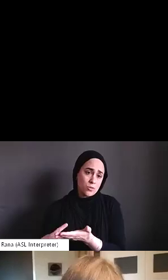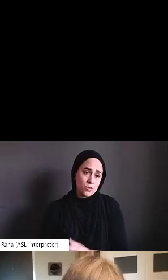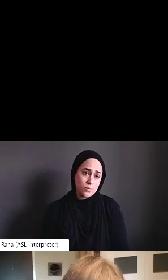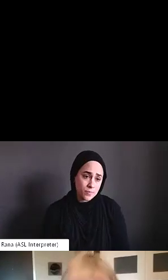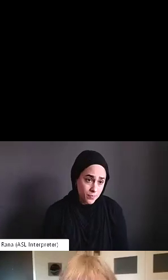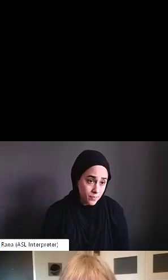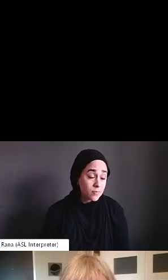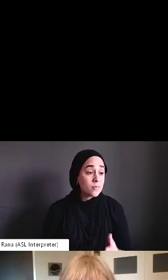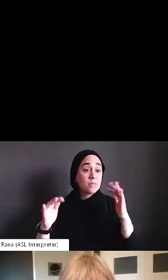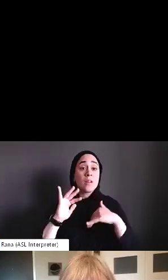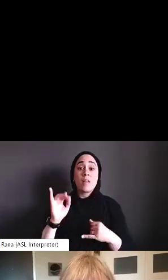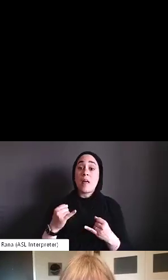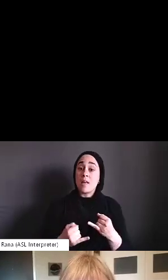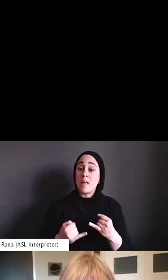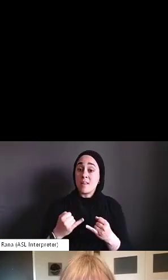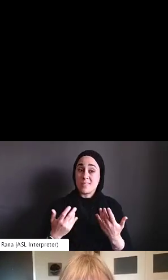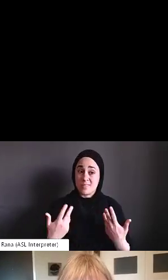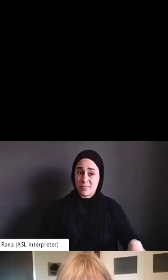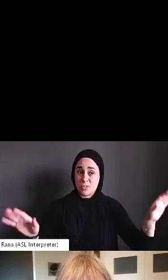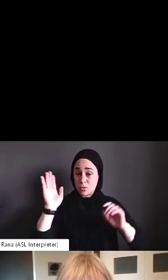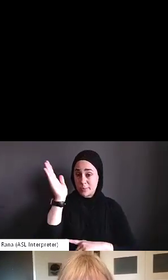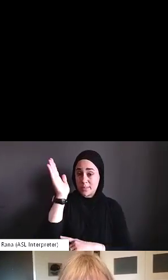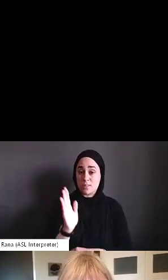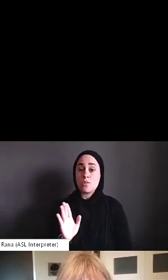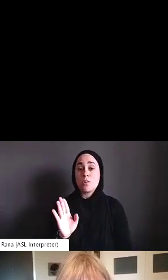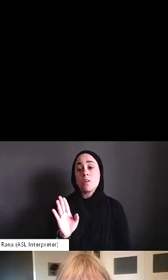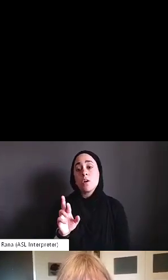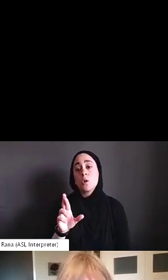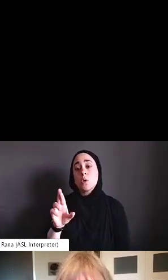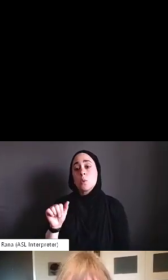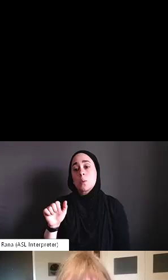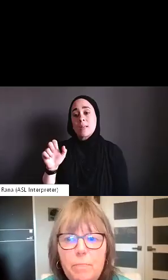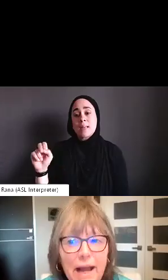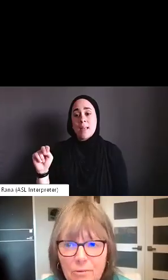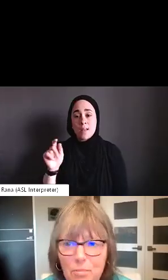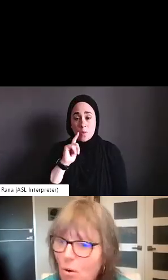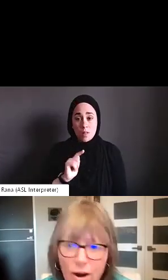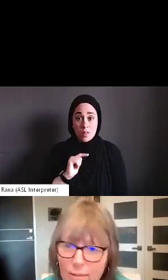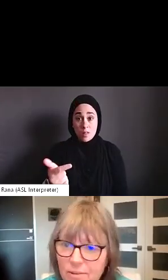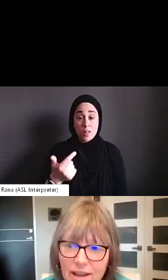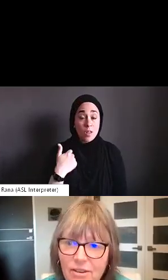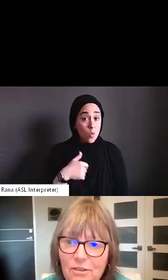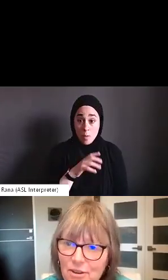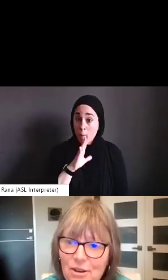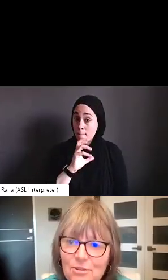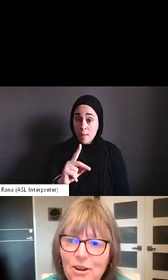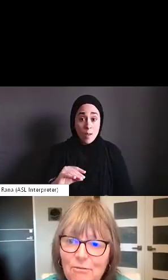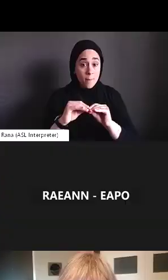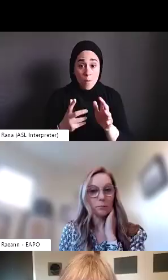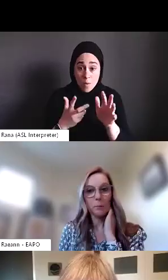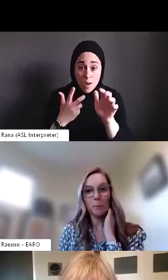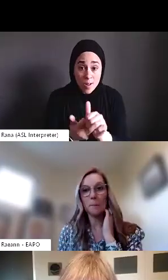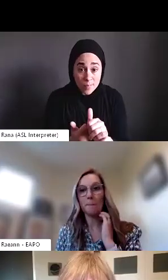That's the end of the presentation itself. Rayanne, I'm going to turn it over to you. We'll be back with more updates as the